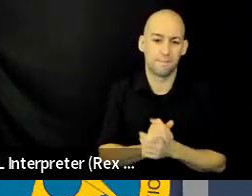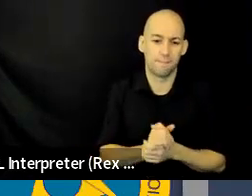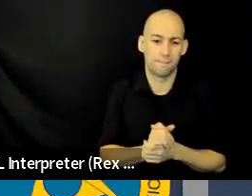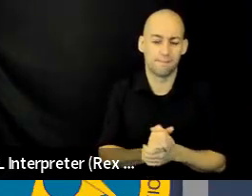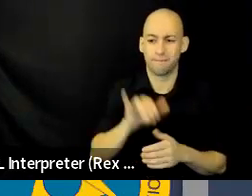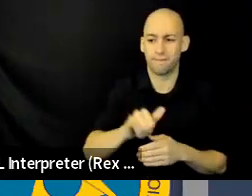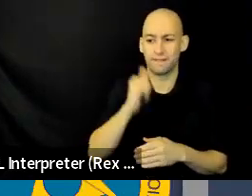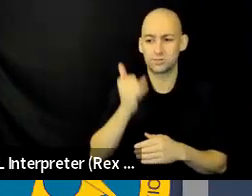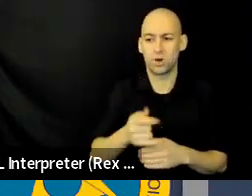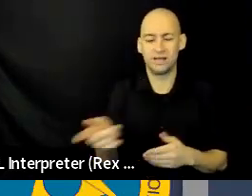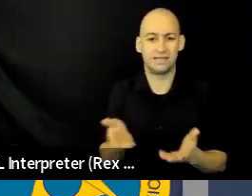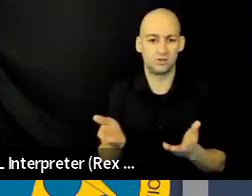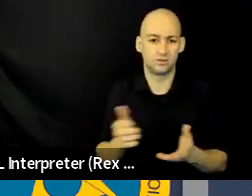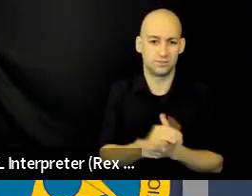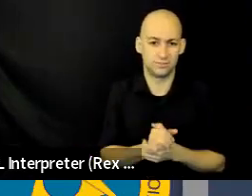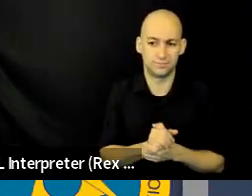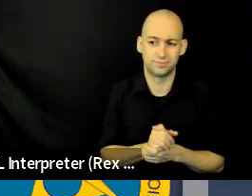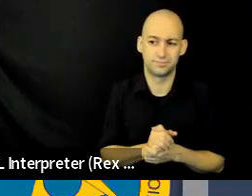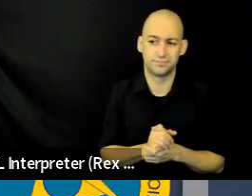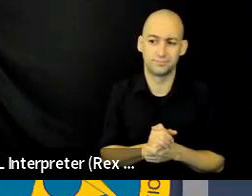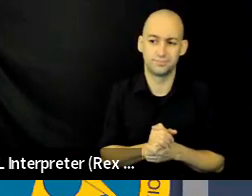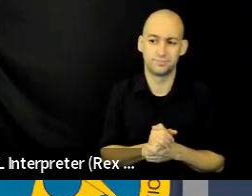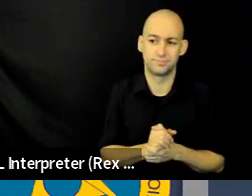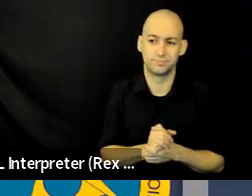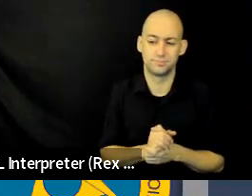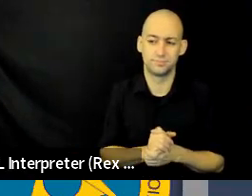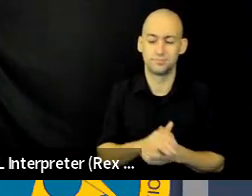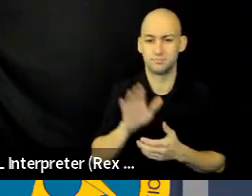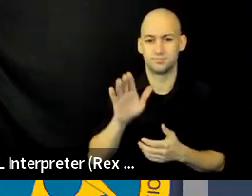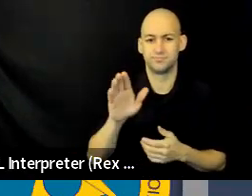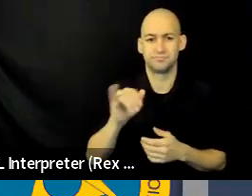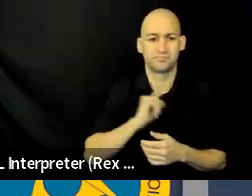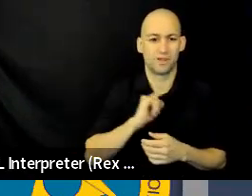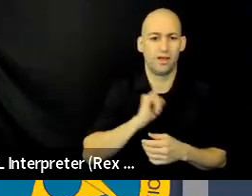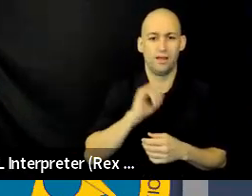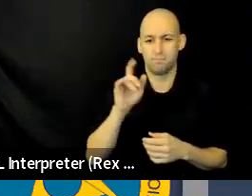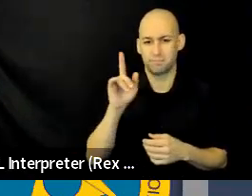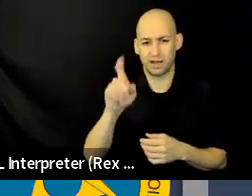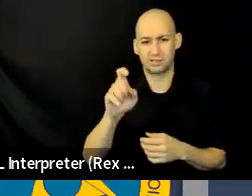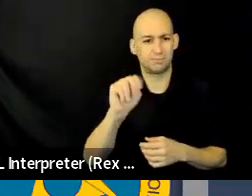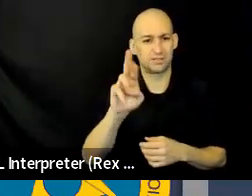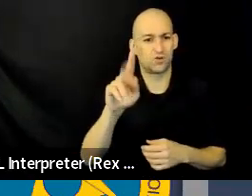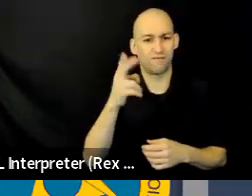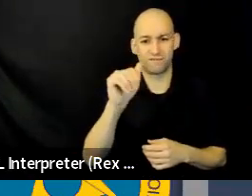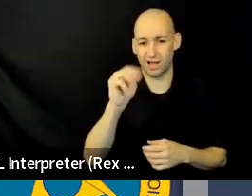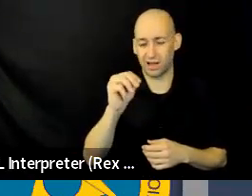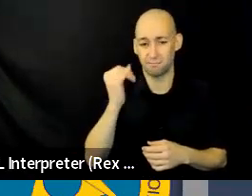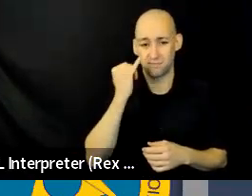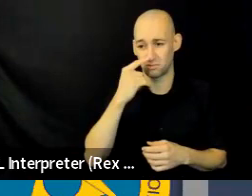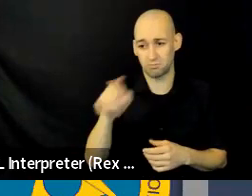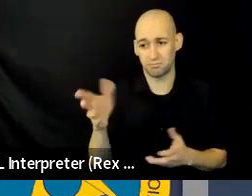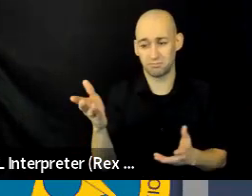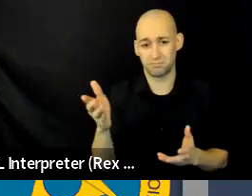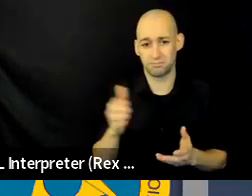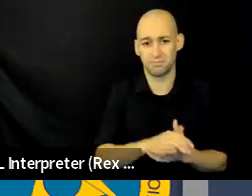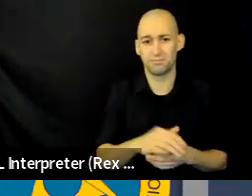That's why he's here. Thank you. Could I maybe have Mr. Pham come back up, if you don't mind? And as he comes